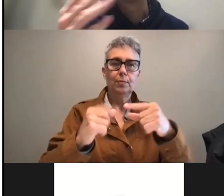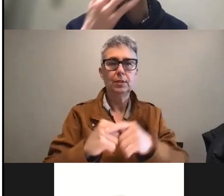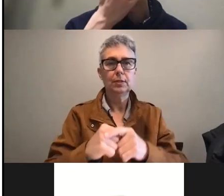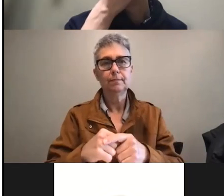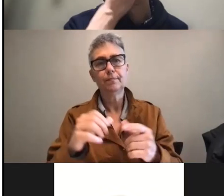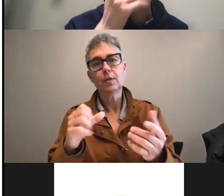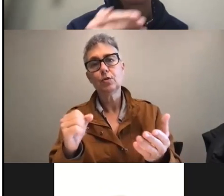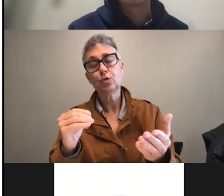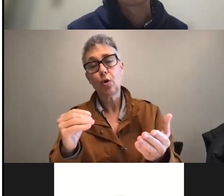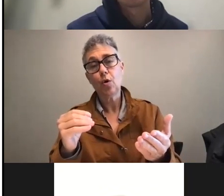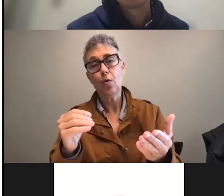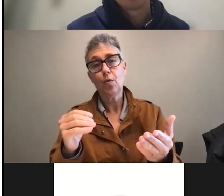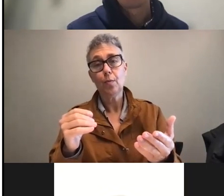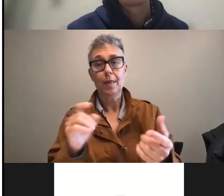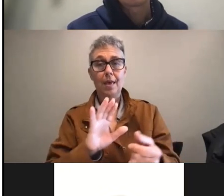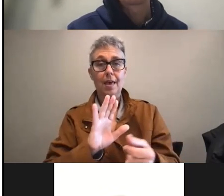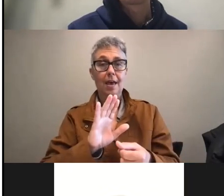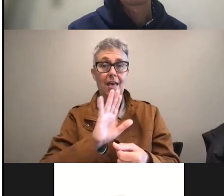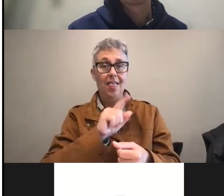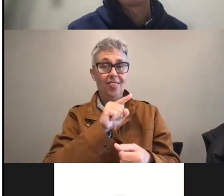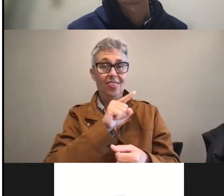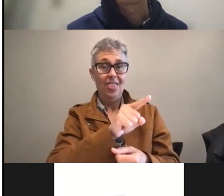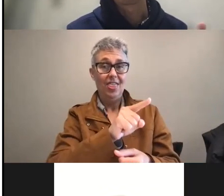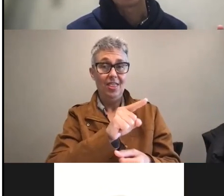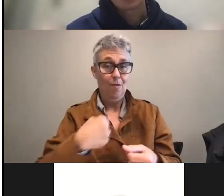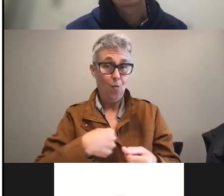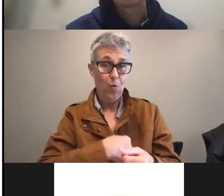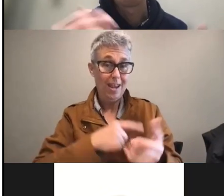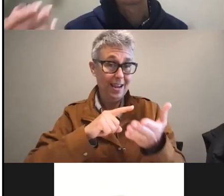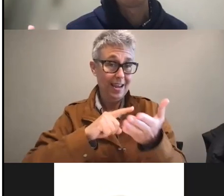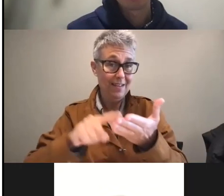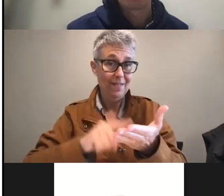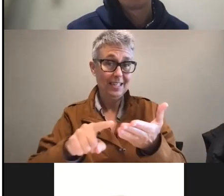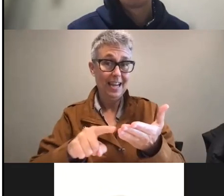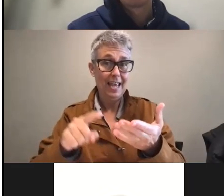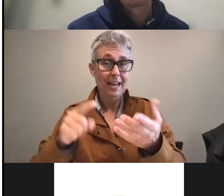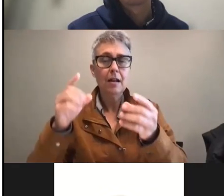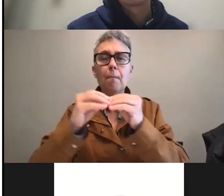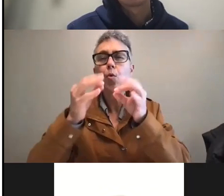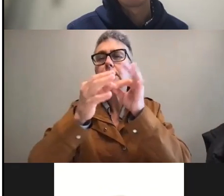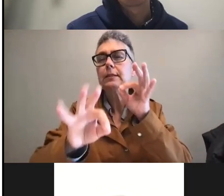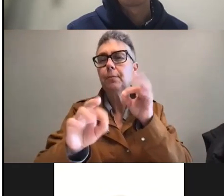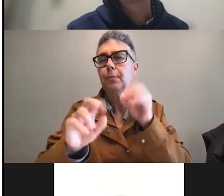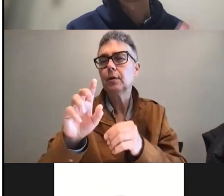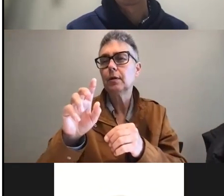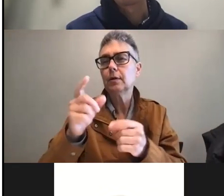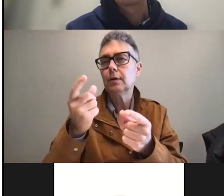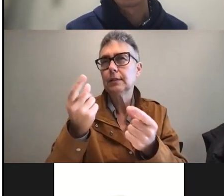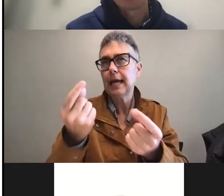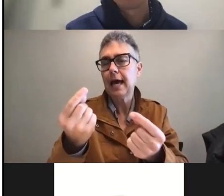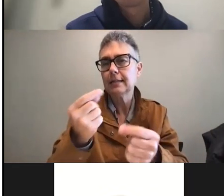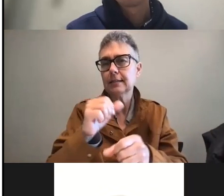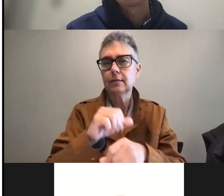sort of investigation, we decided to kind of make this task a little bit simpler to see if, for example,